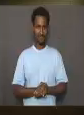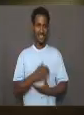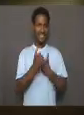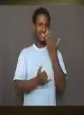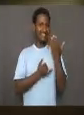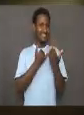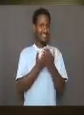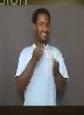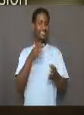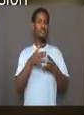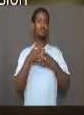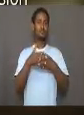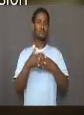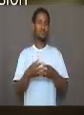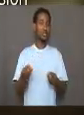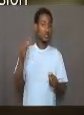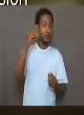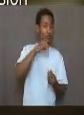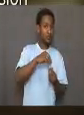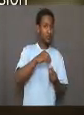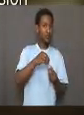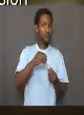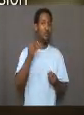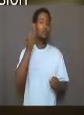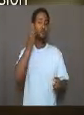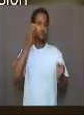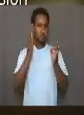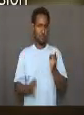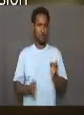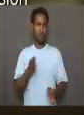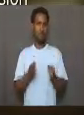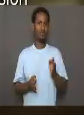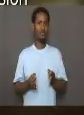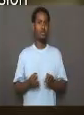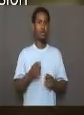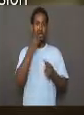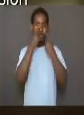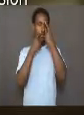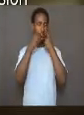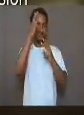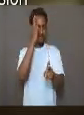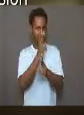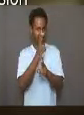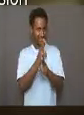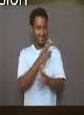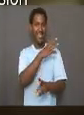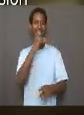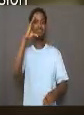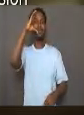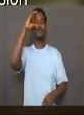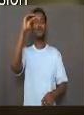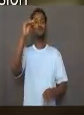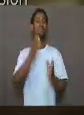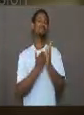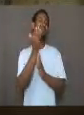These instruments include the courts, the ombudsman, and the Human Rights